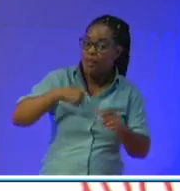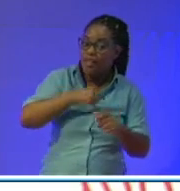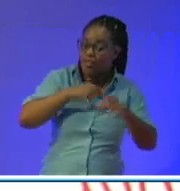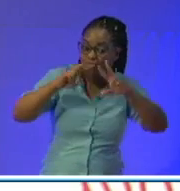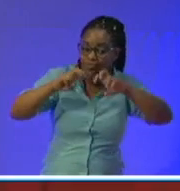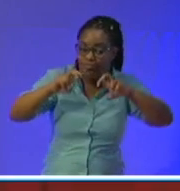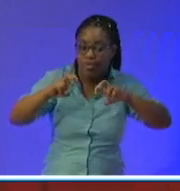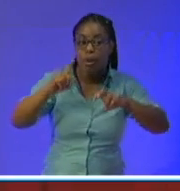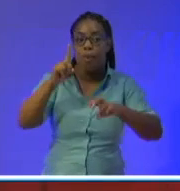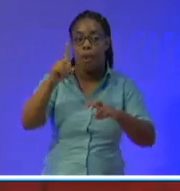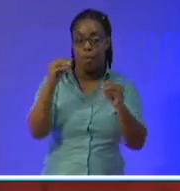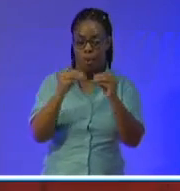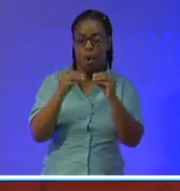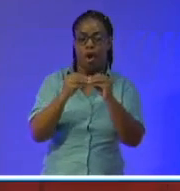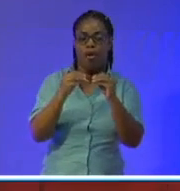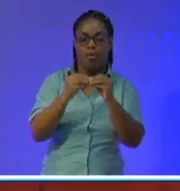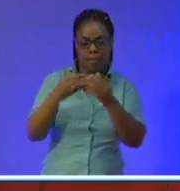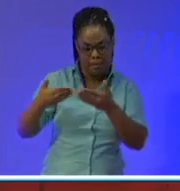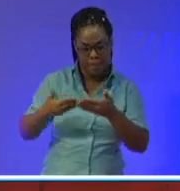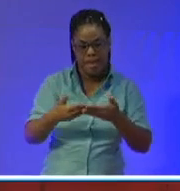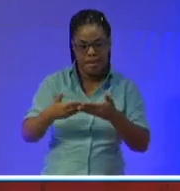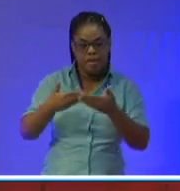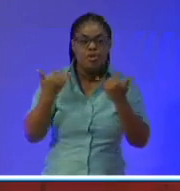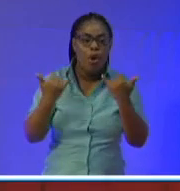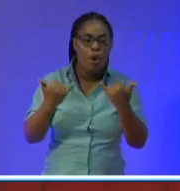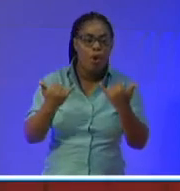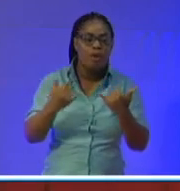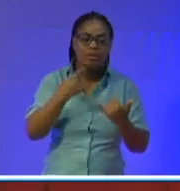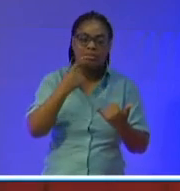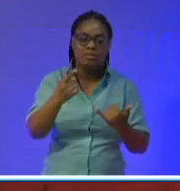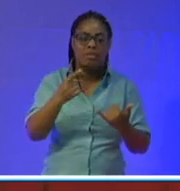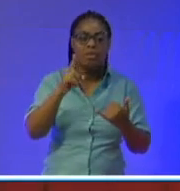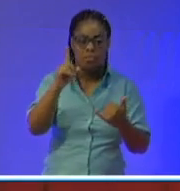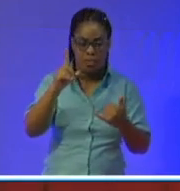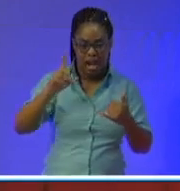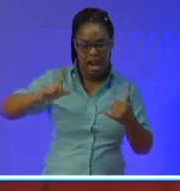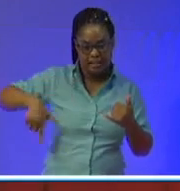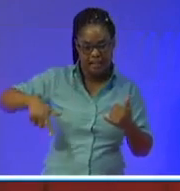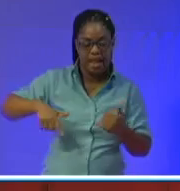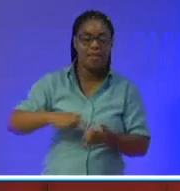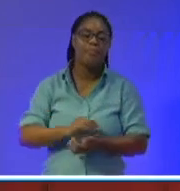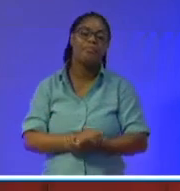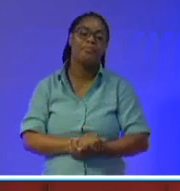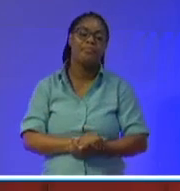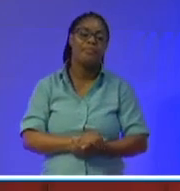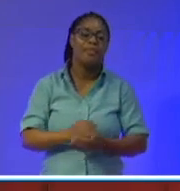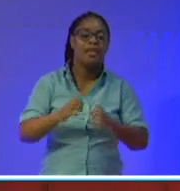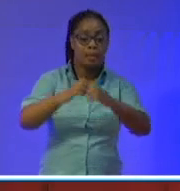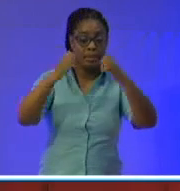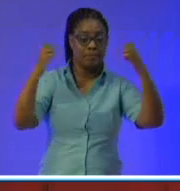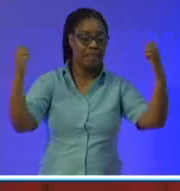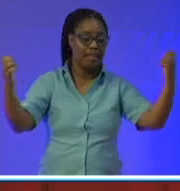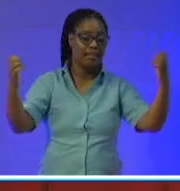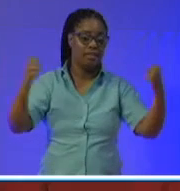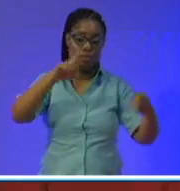you. Thank you very much, Dr. Surjit Singh. We go to the Express for a follow-up question.